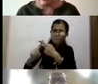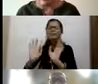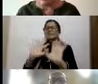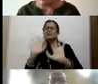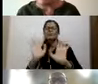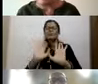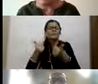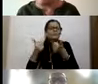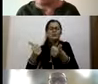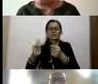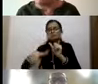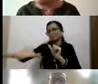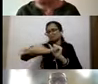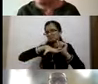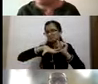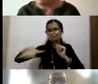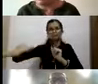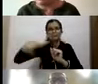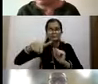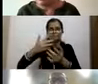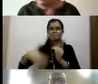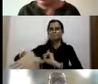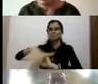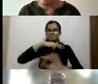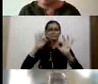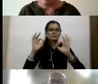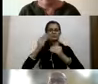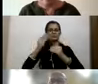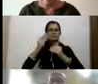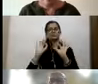and that this area and the area around it is going to be under pressure continuously.